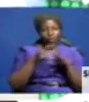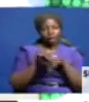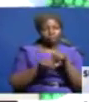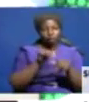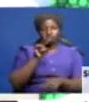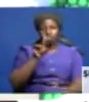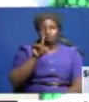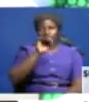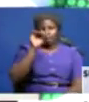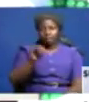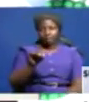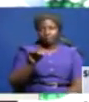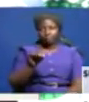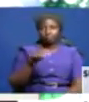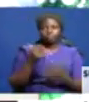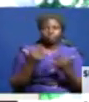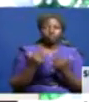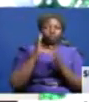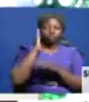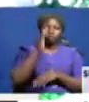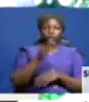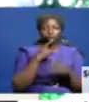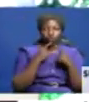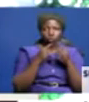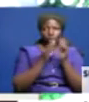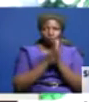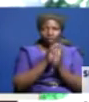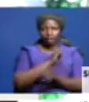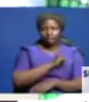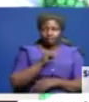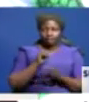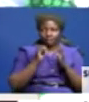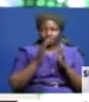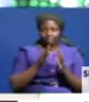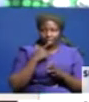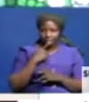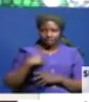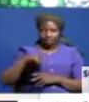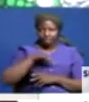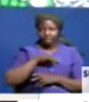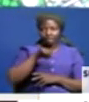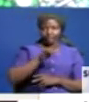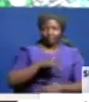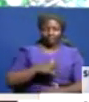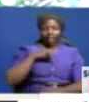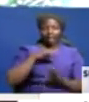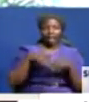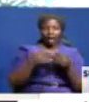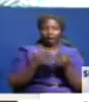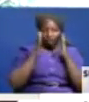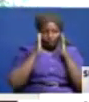21%. Right away, I'm going to engage the senator right now and to tell us, how does he feel? What is his priority right